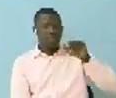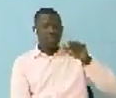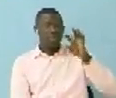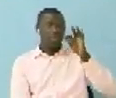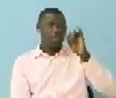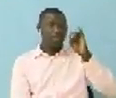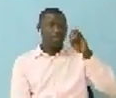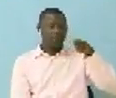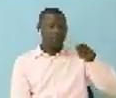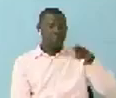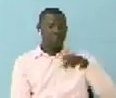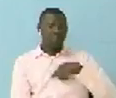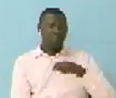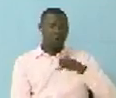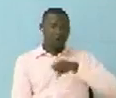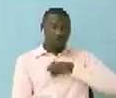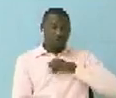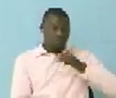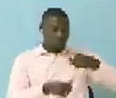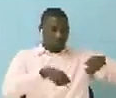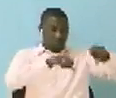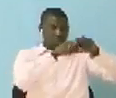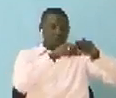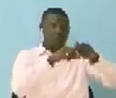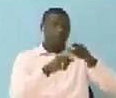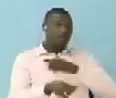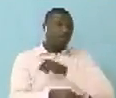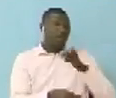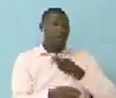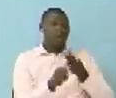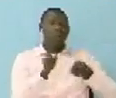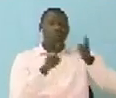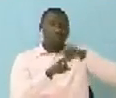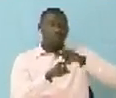were reporting to the president.